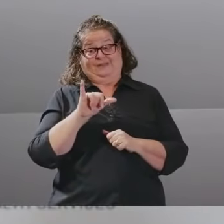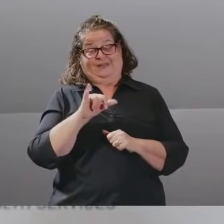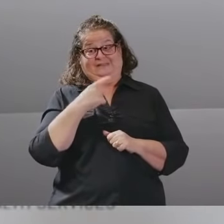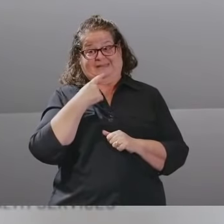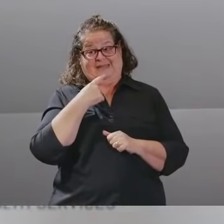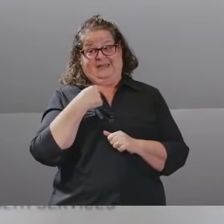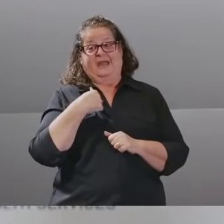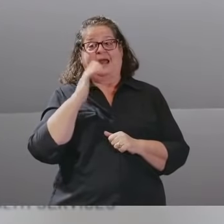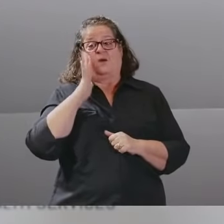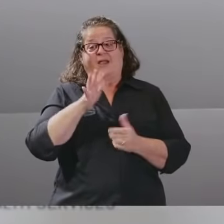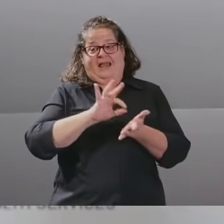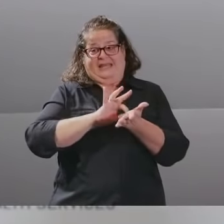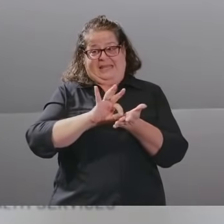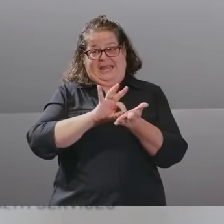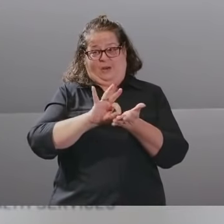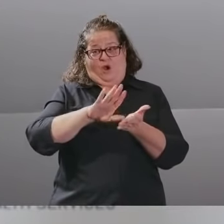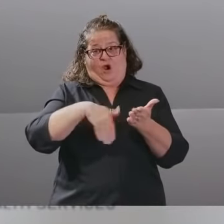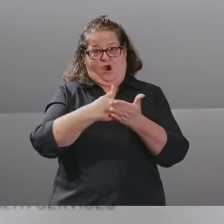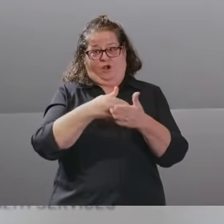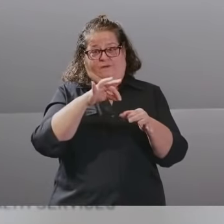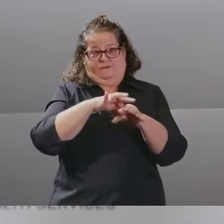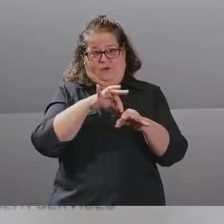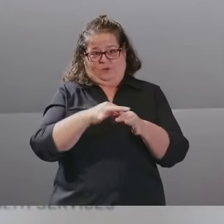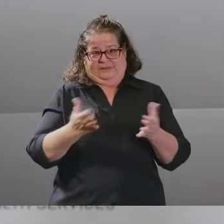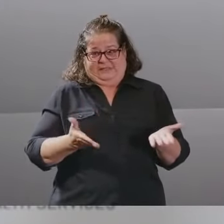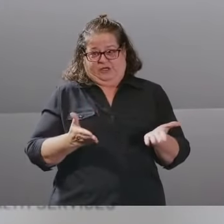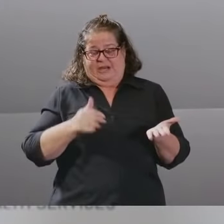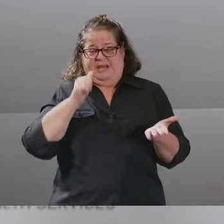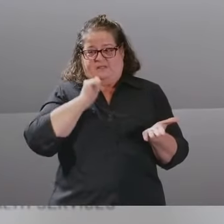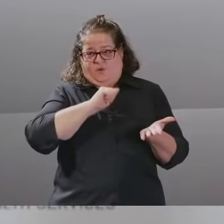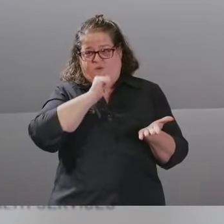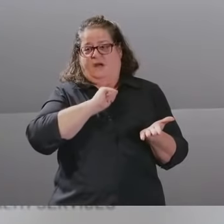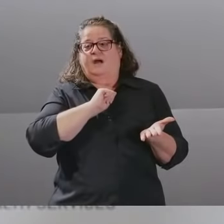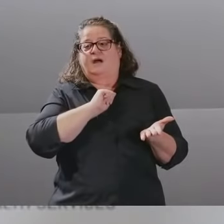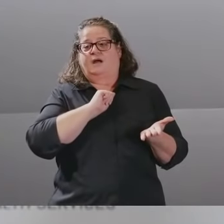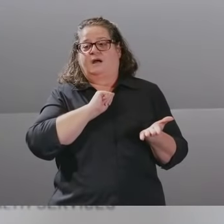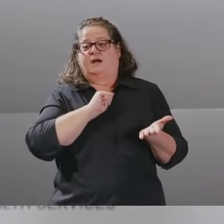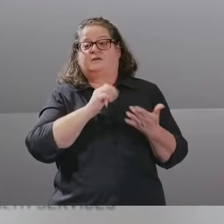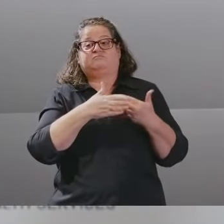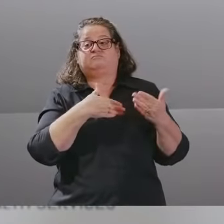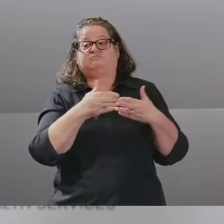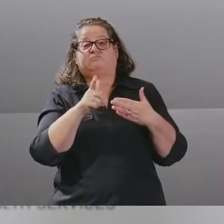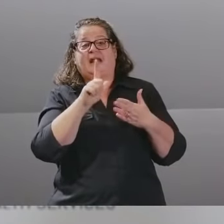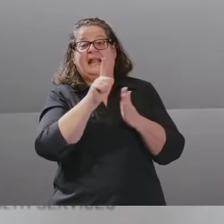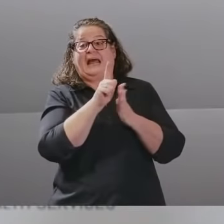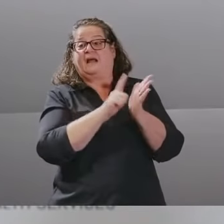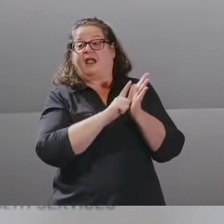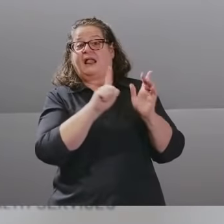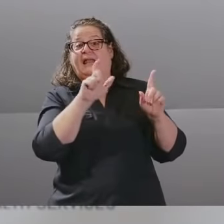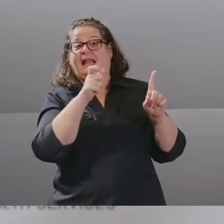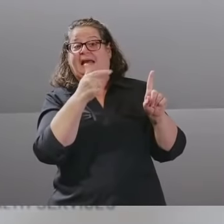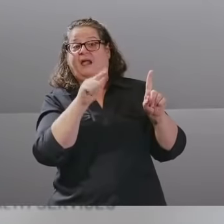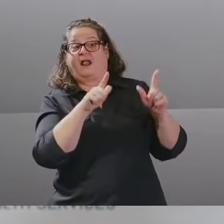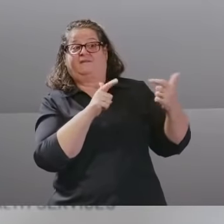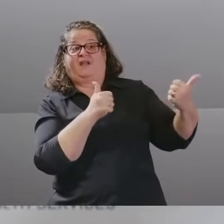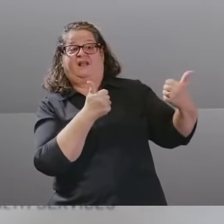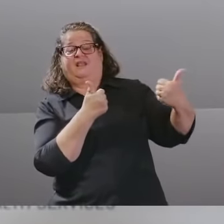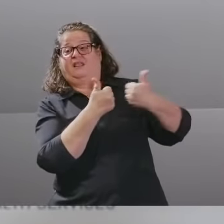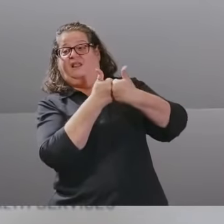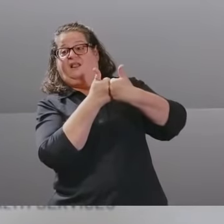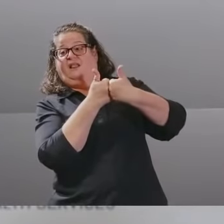Arizona. We are going to allow whatever legal challenges that come to be